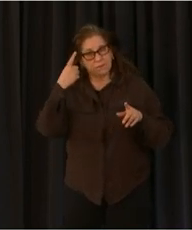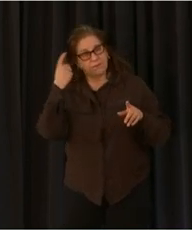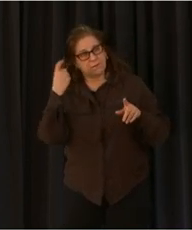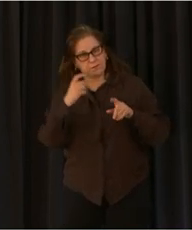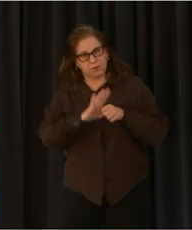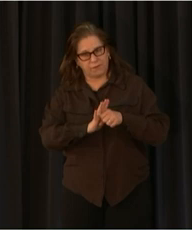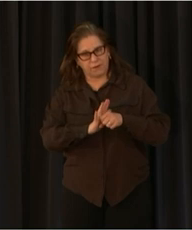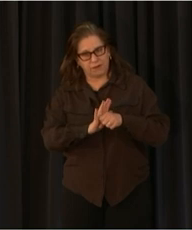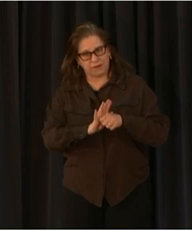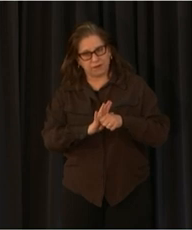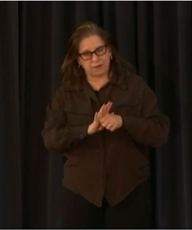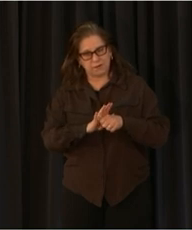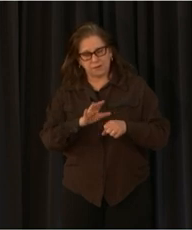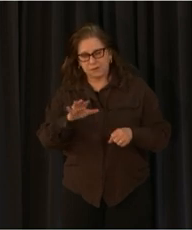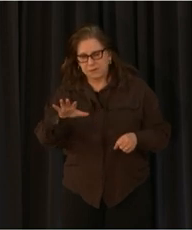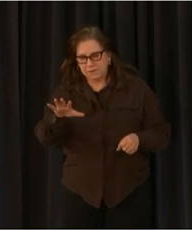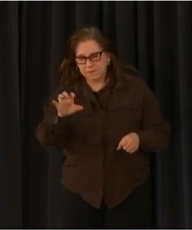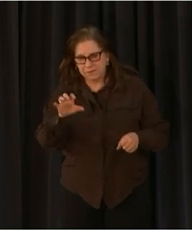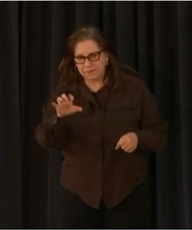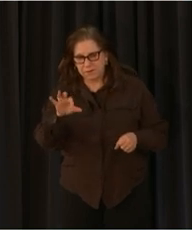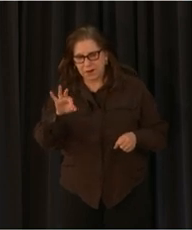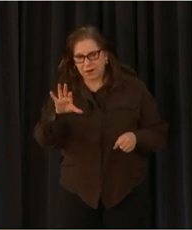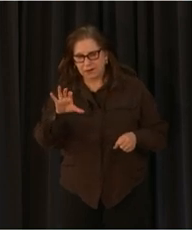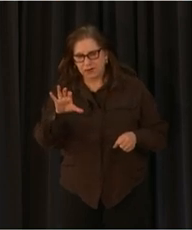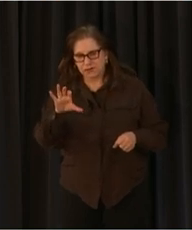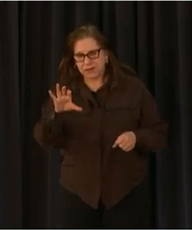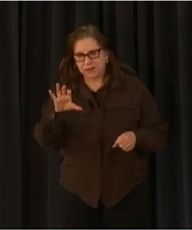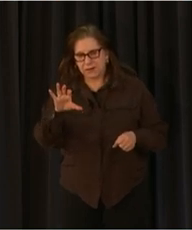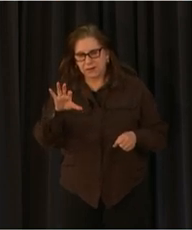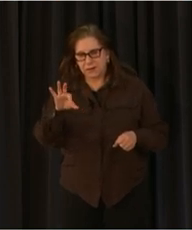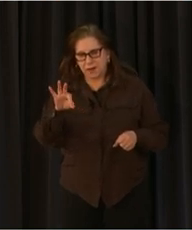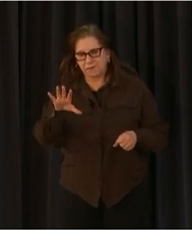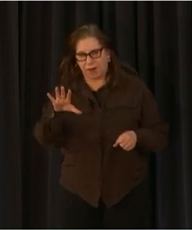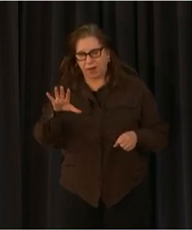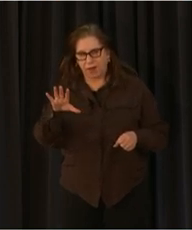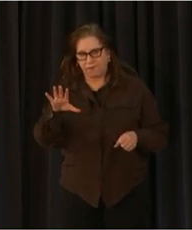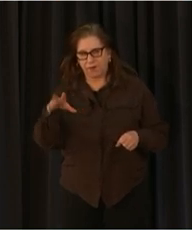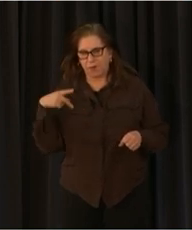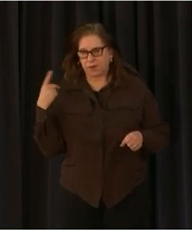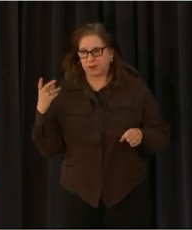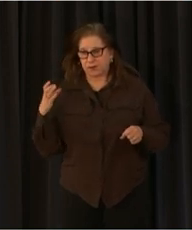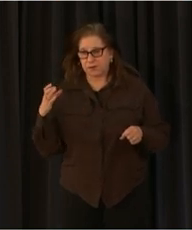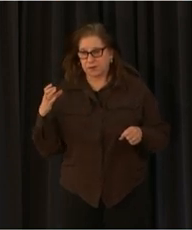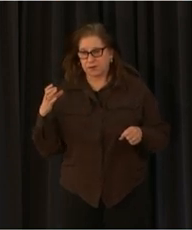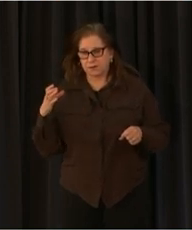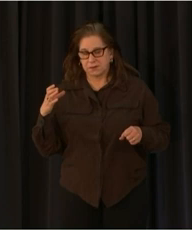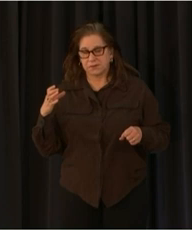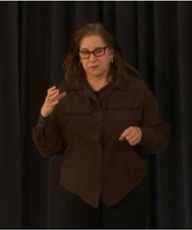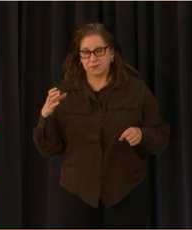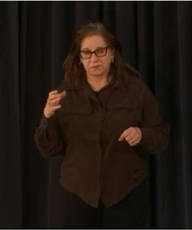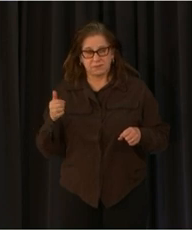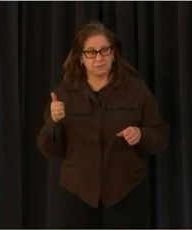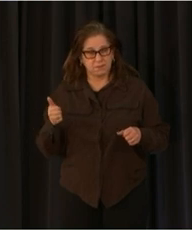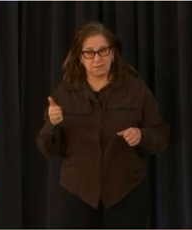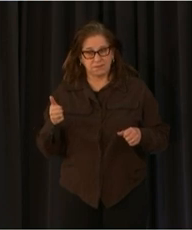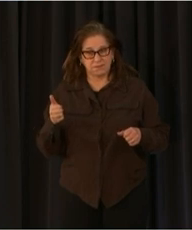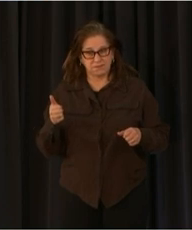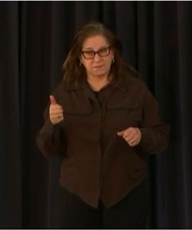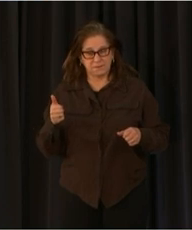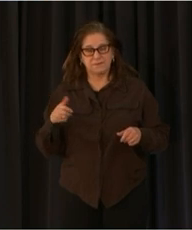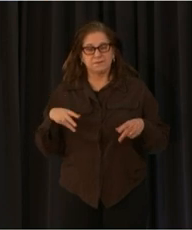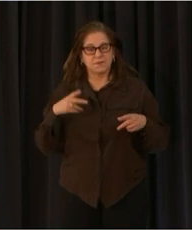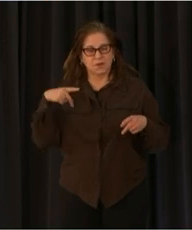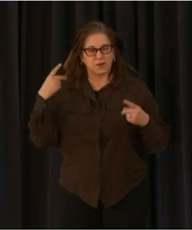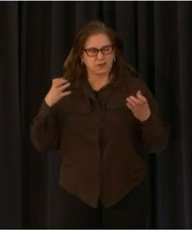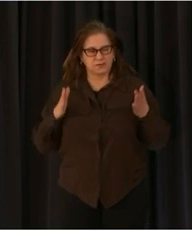995 Washingtonians among them. We remember each life lost, not just as a number, but as